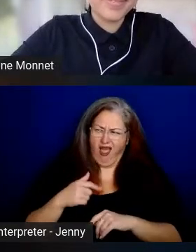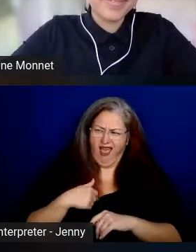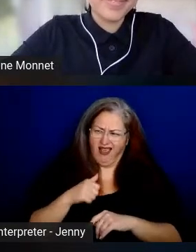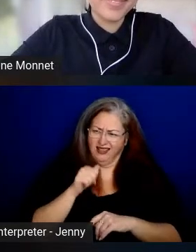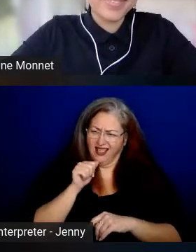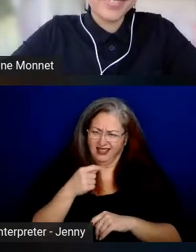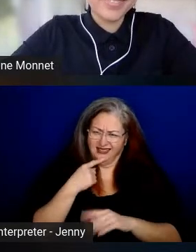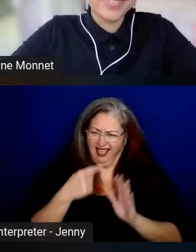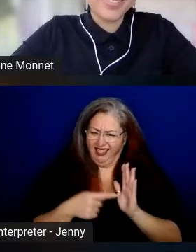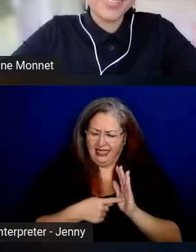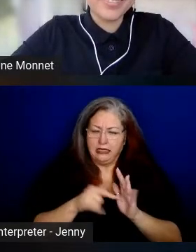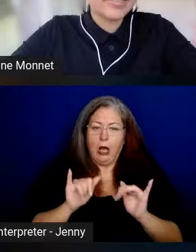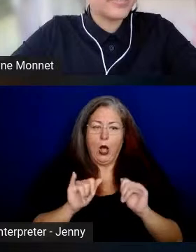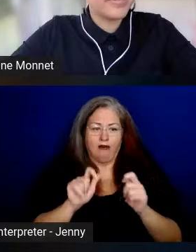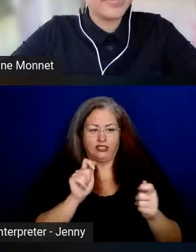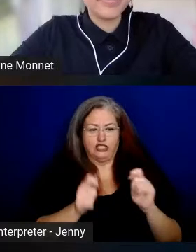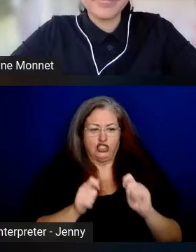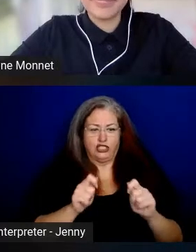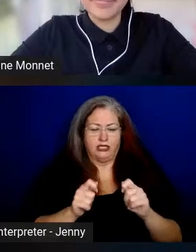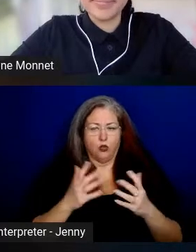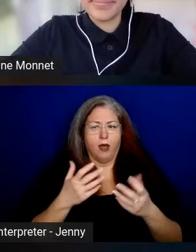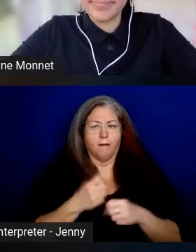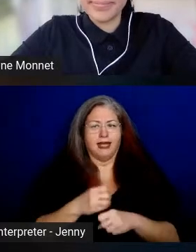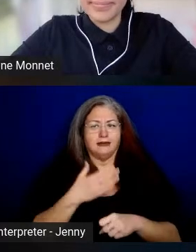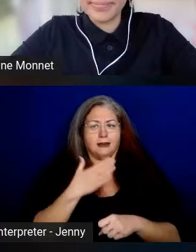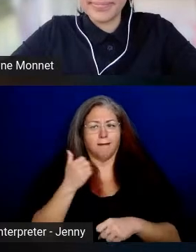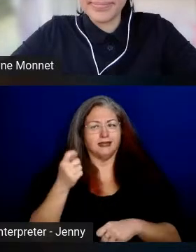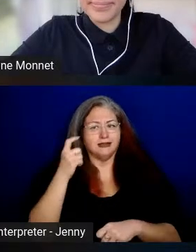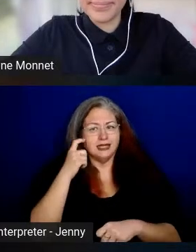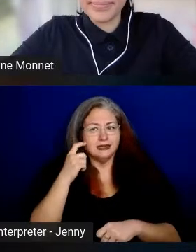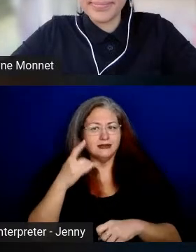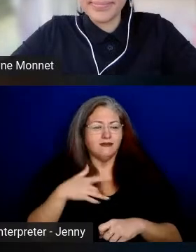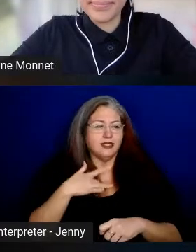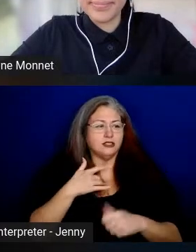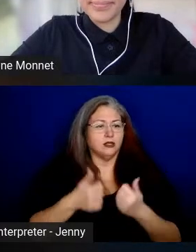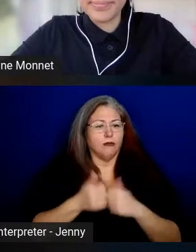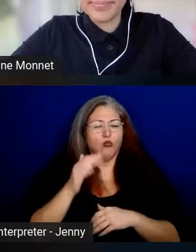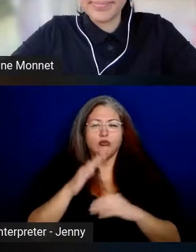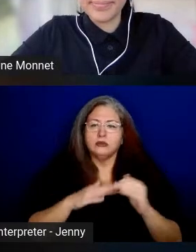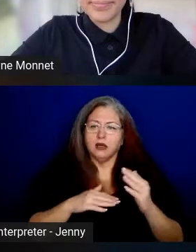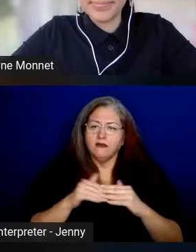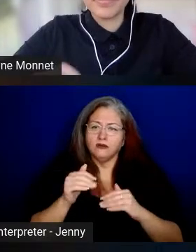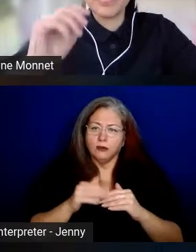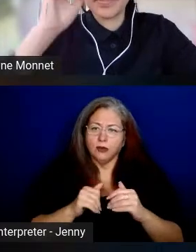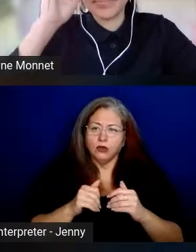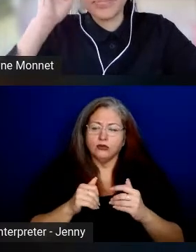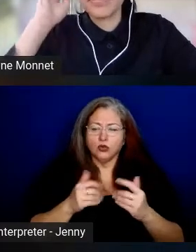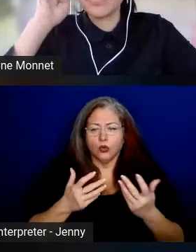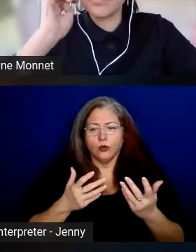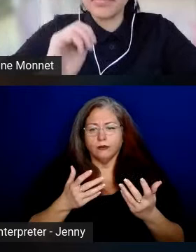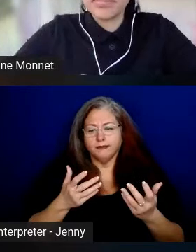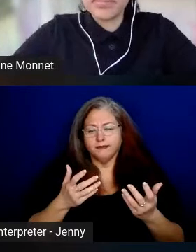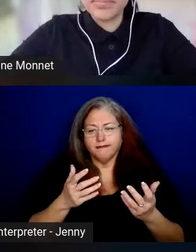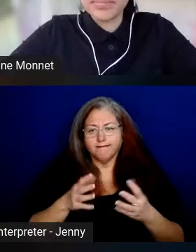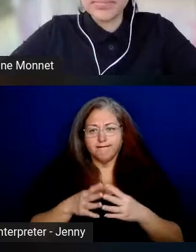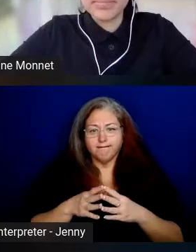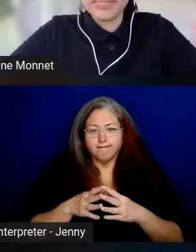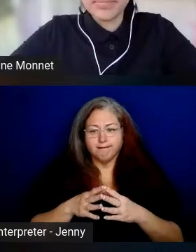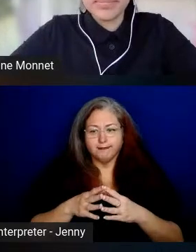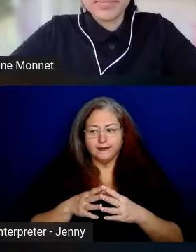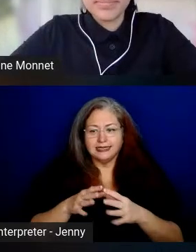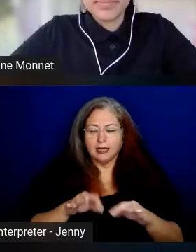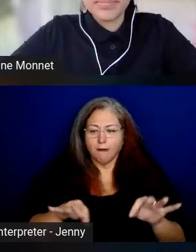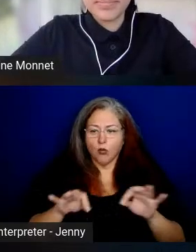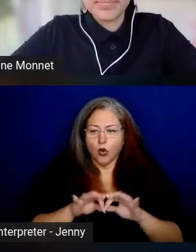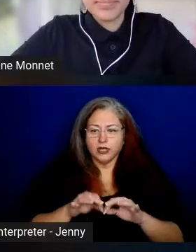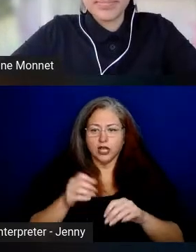kind of changing it around to what would make more sense and what feels more comfortable. So there's something to be said about understanding